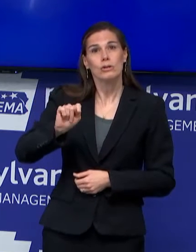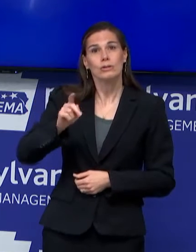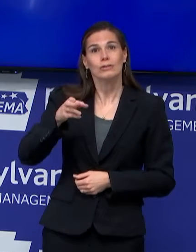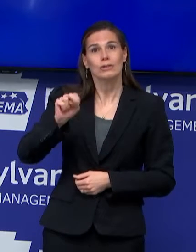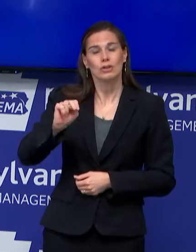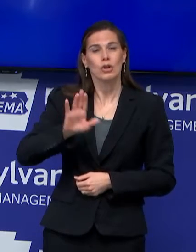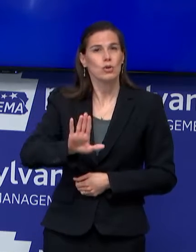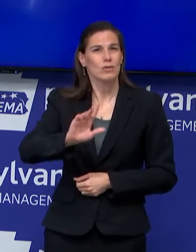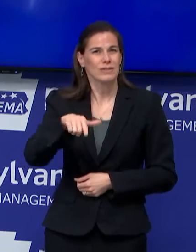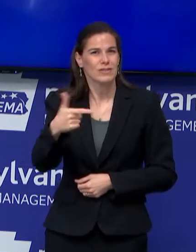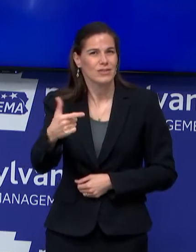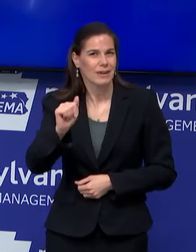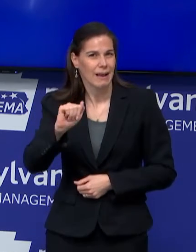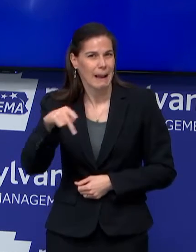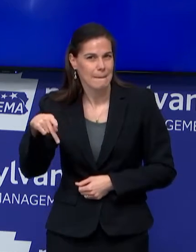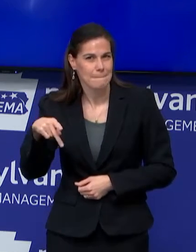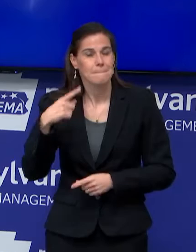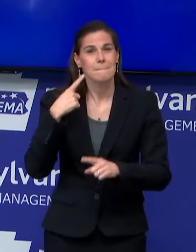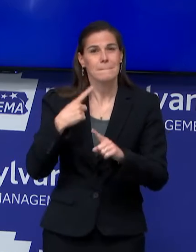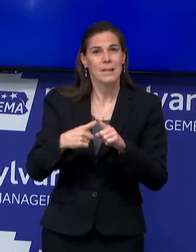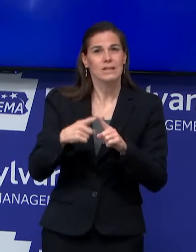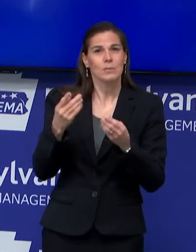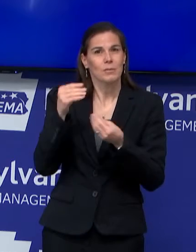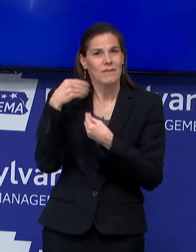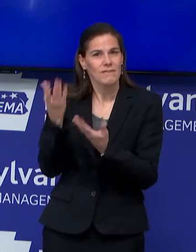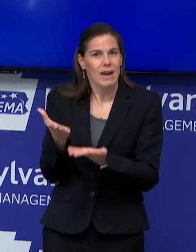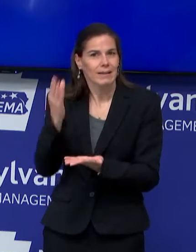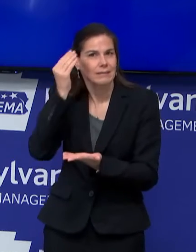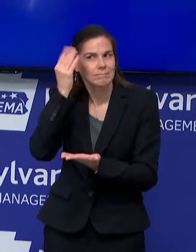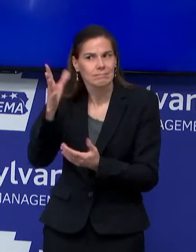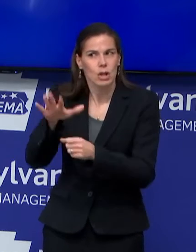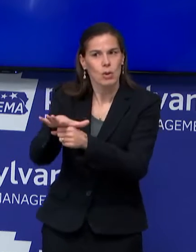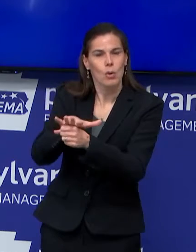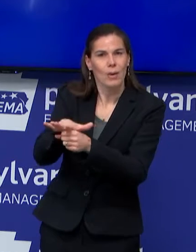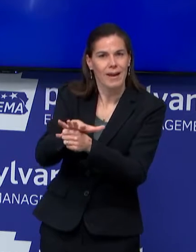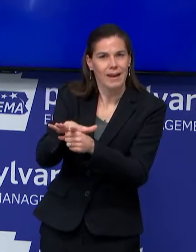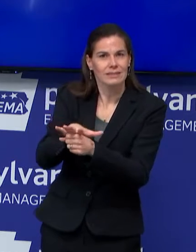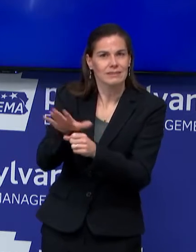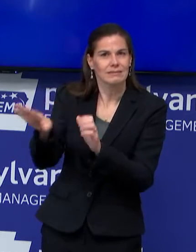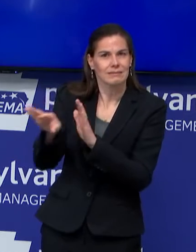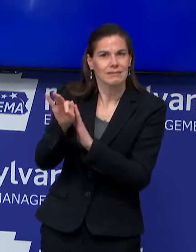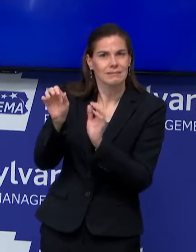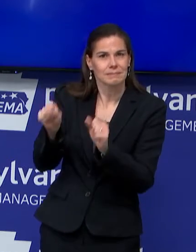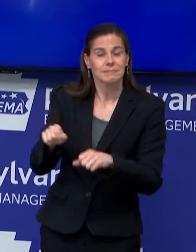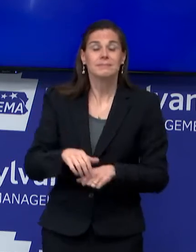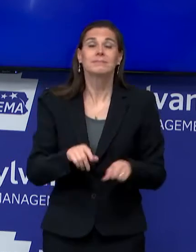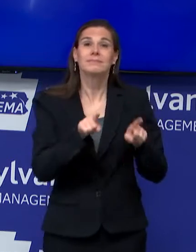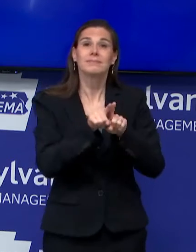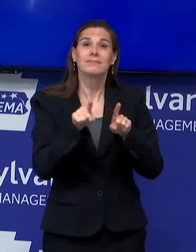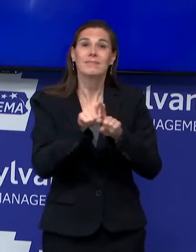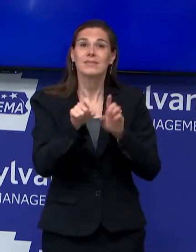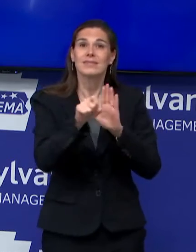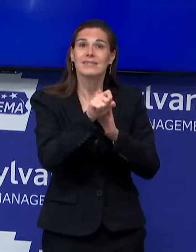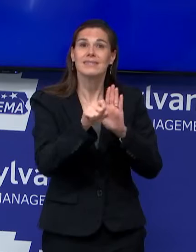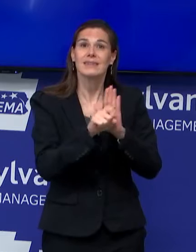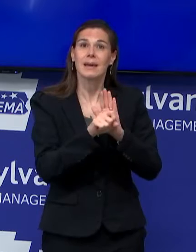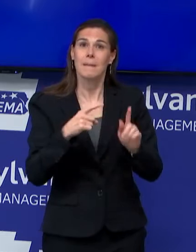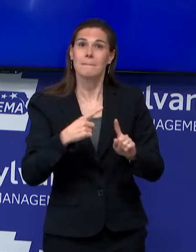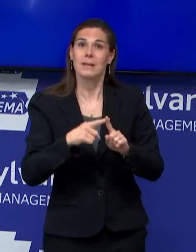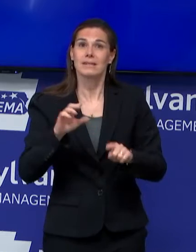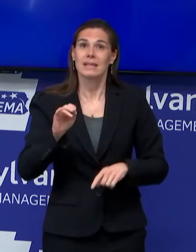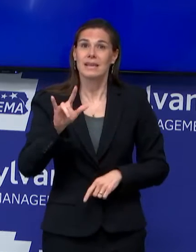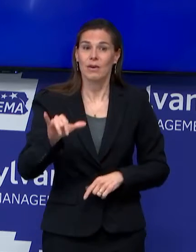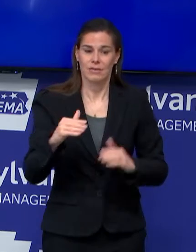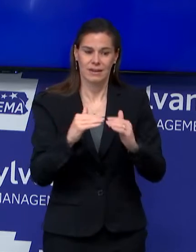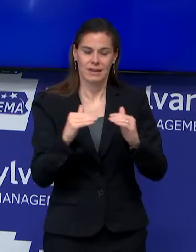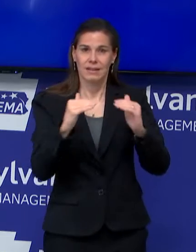provider locations through the app. Through the app, you can also track state and county level COVID-19 vaccine